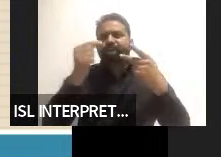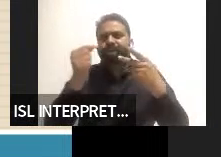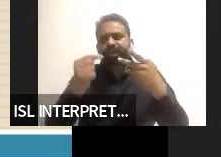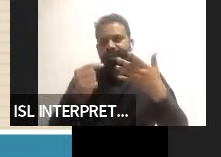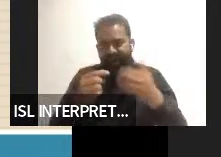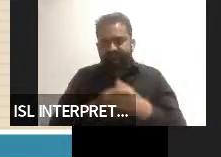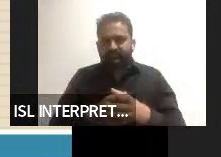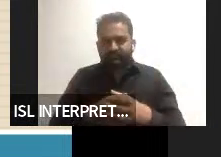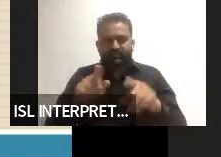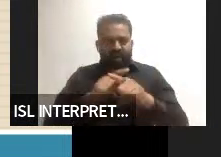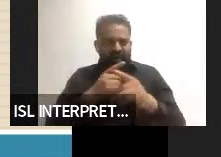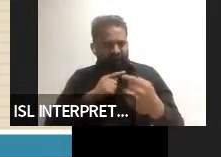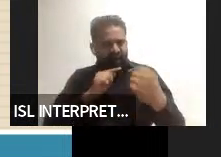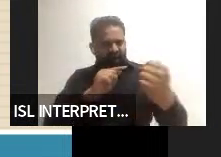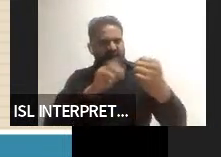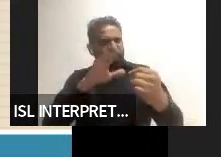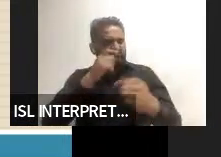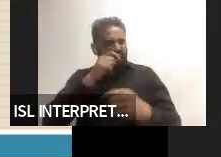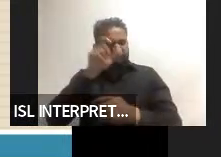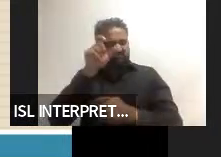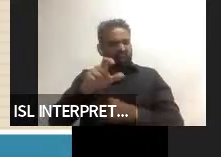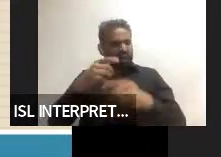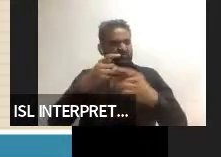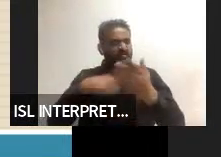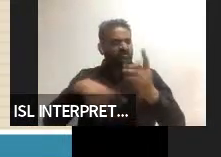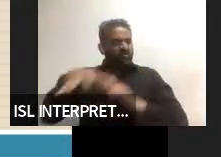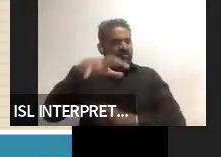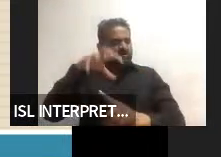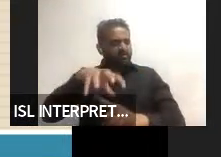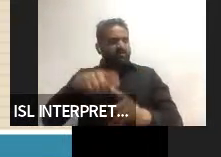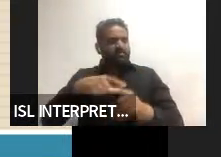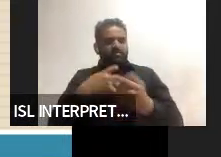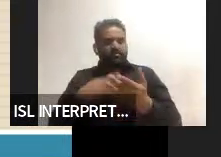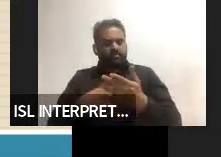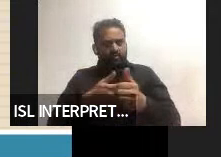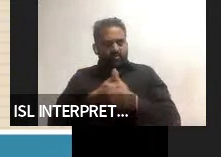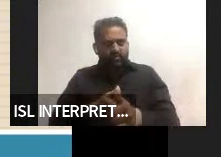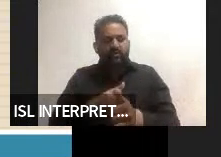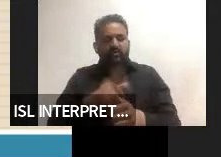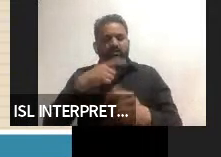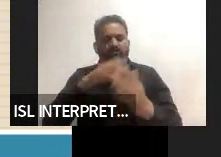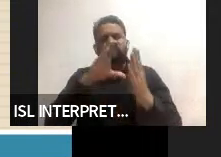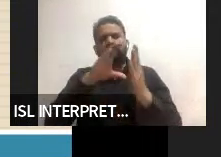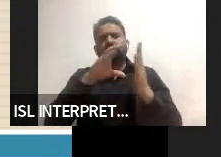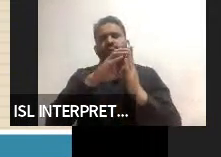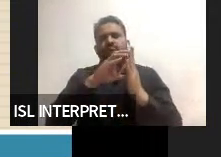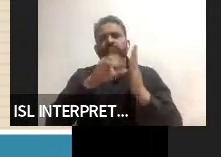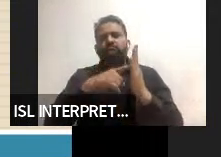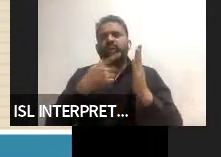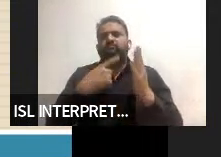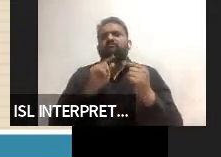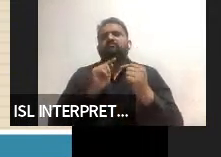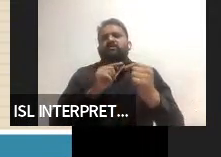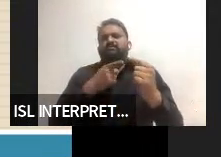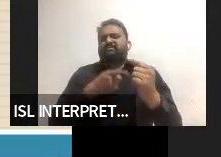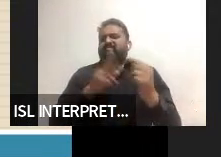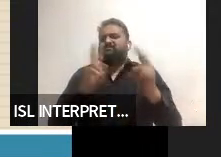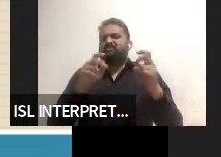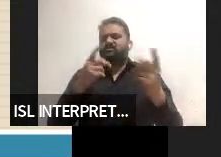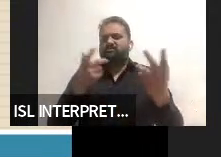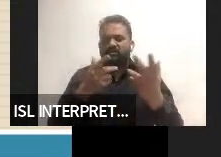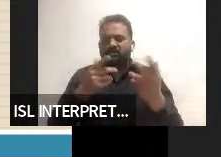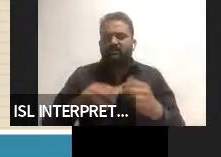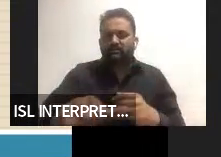you argue that this tribunal has jurisdiction, then you should give in one paragraph that why you argue this point. And this is a